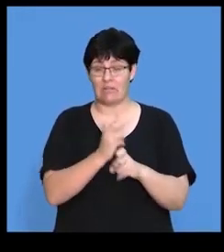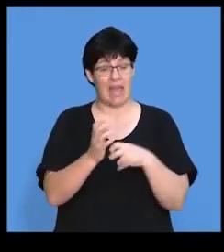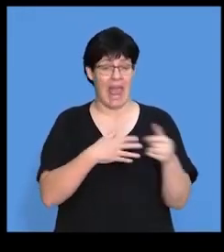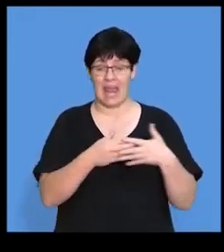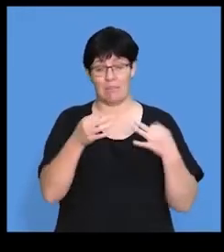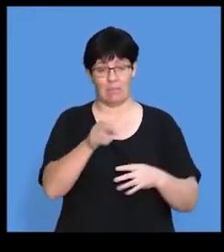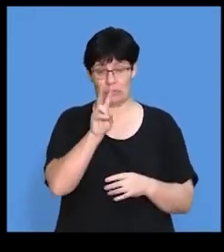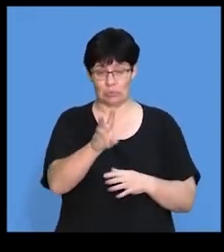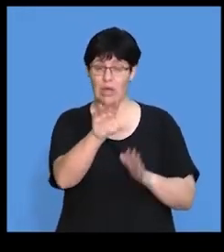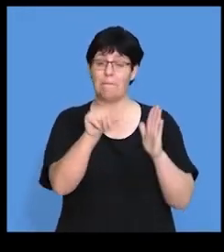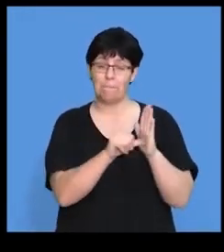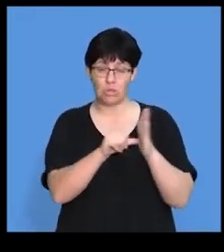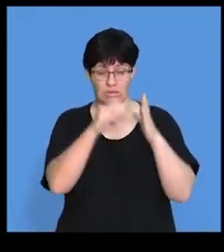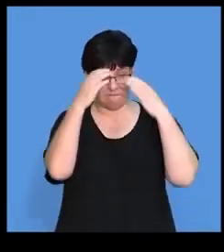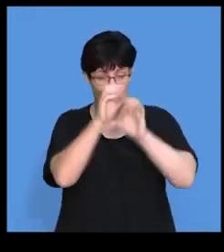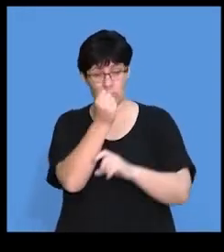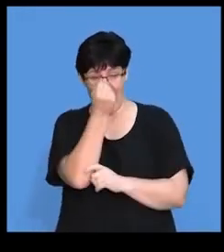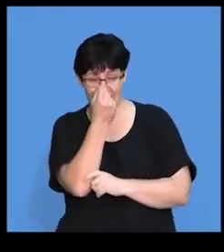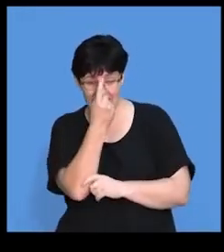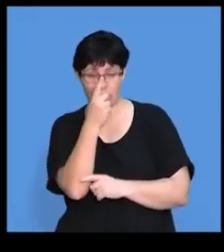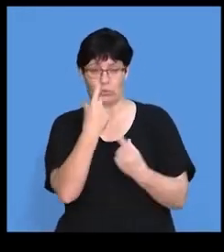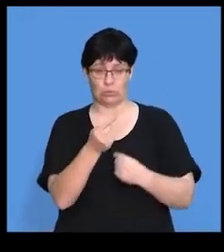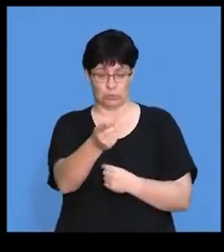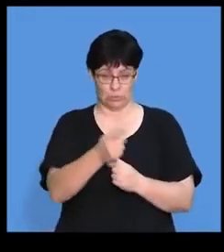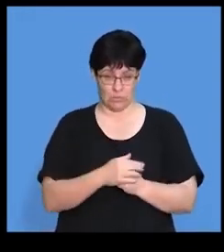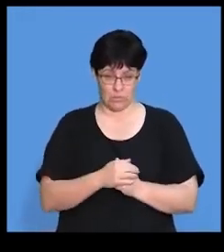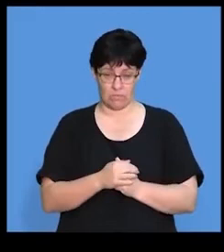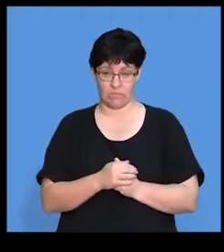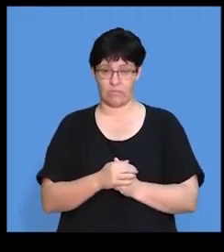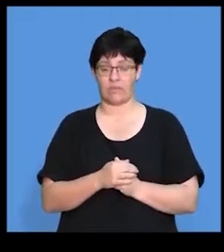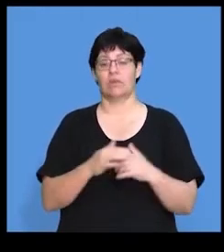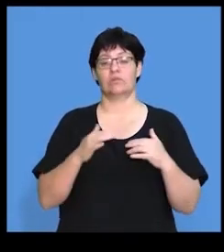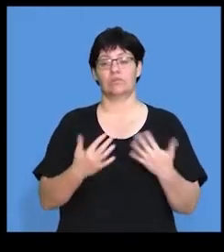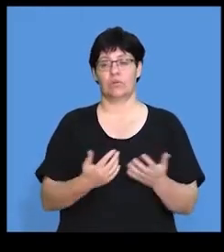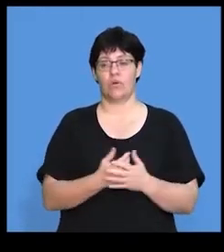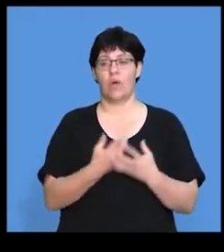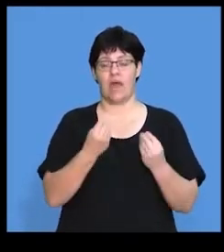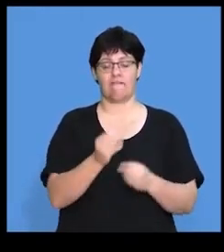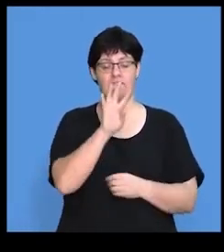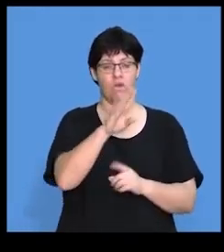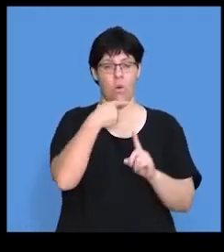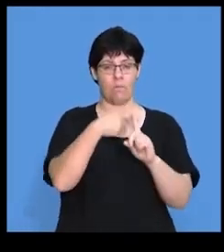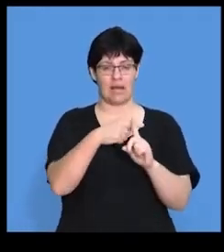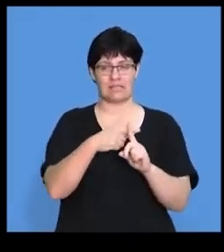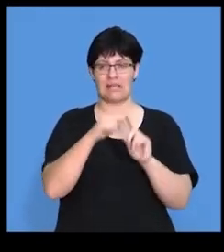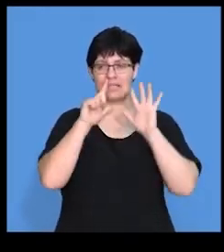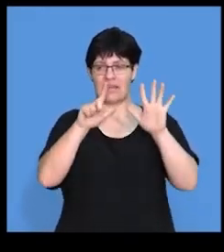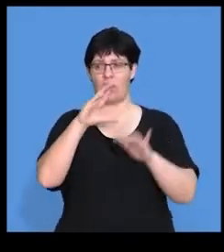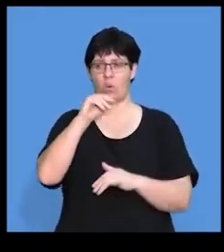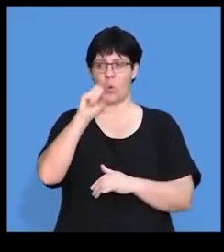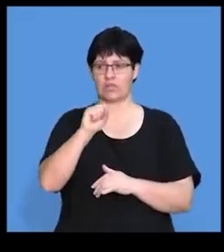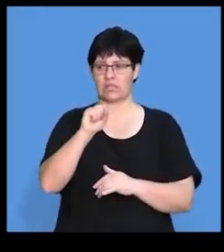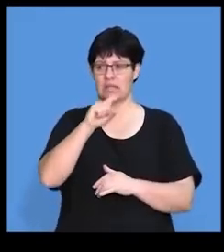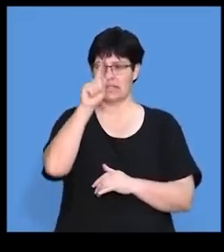paper too, so it's really important that you focus and understand what we do here. Okay, so I've got 4 plus 7